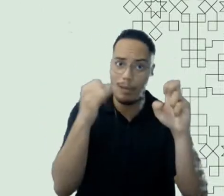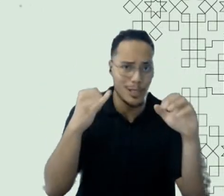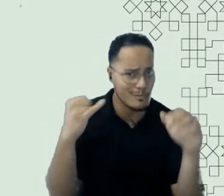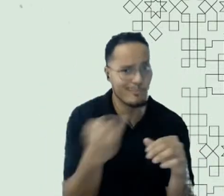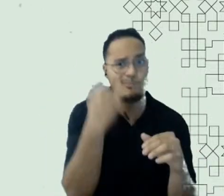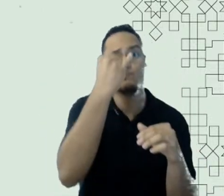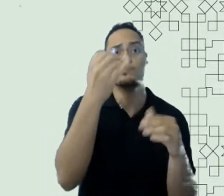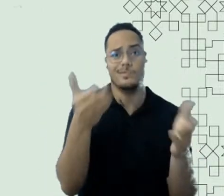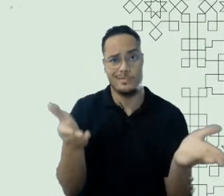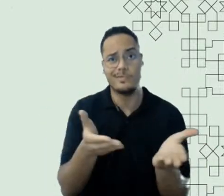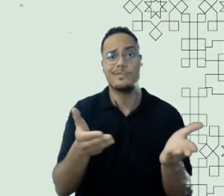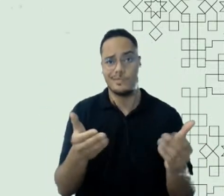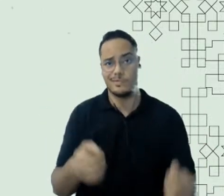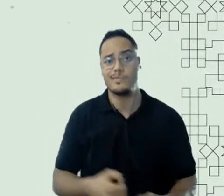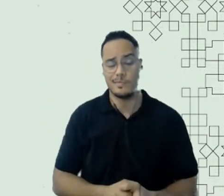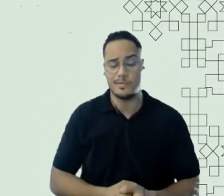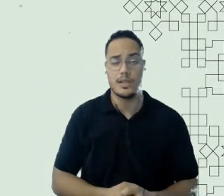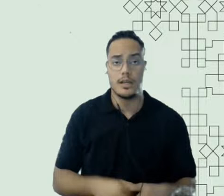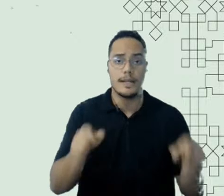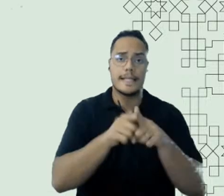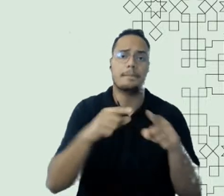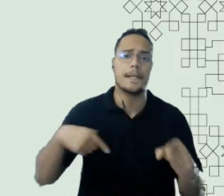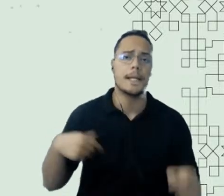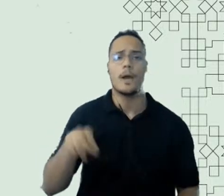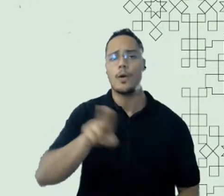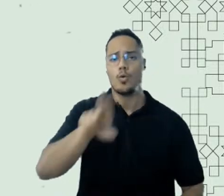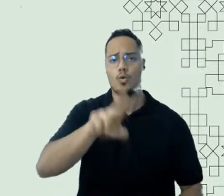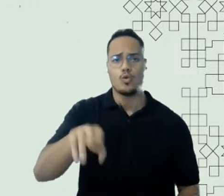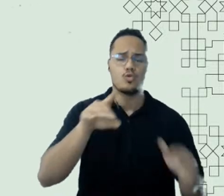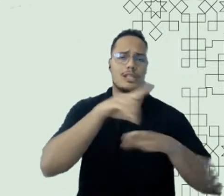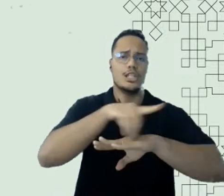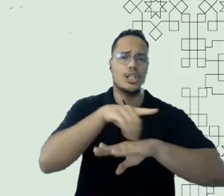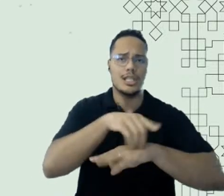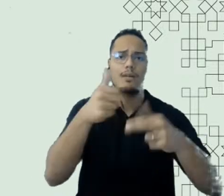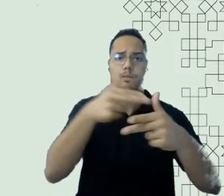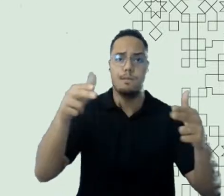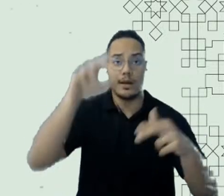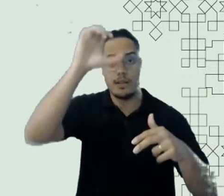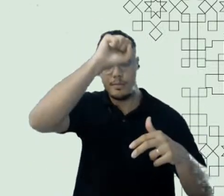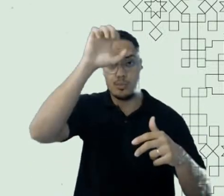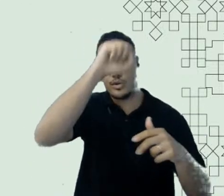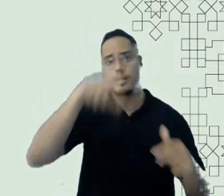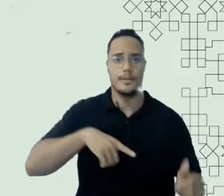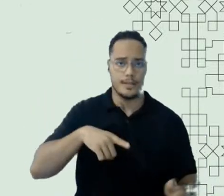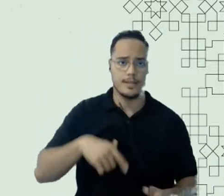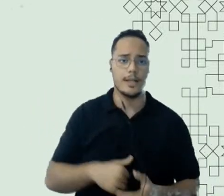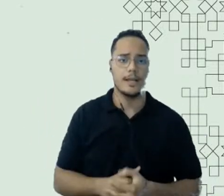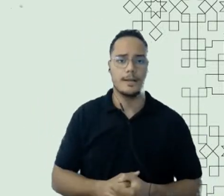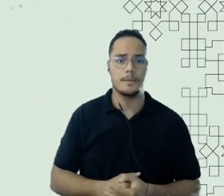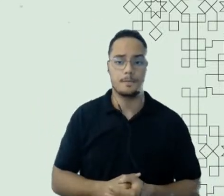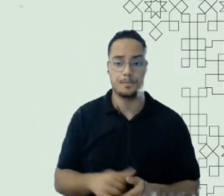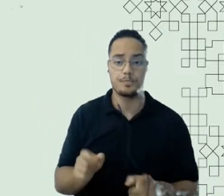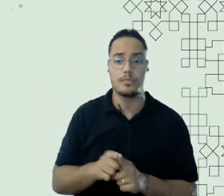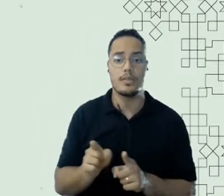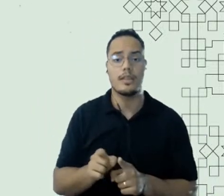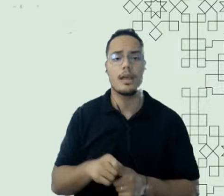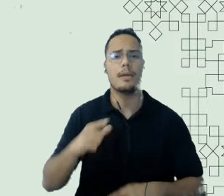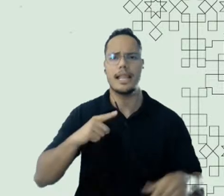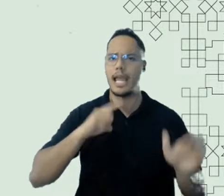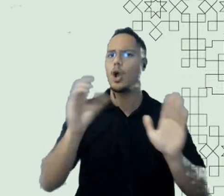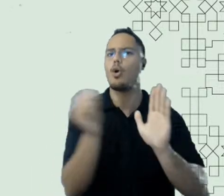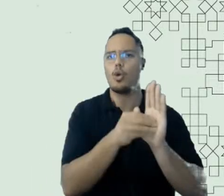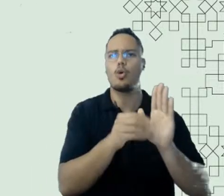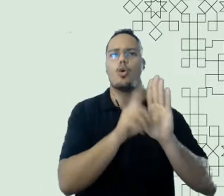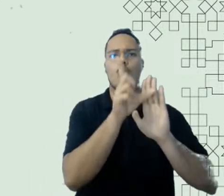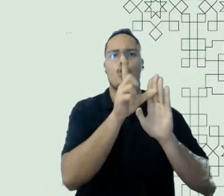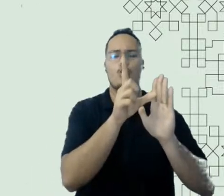in Article 5, because there was still a very fragmented situation in the EU, which was